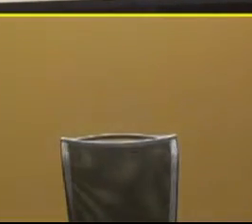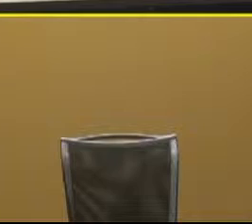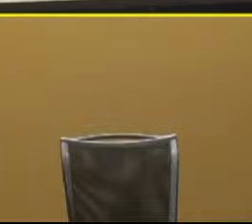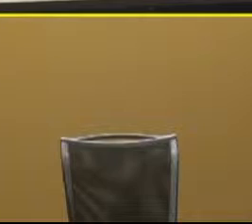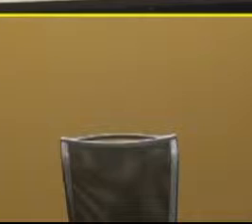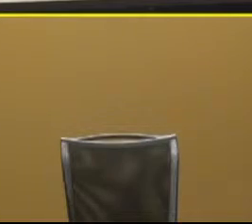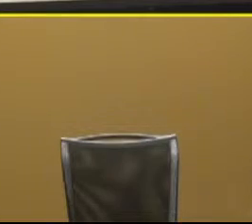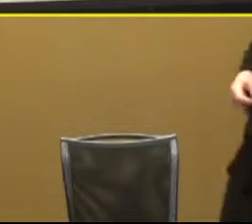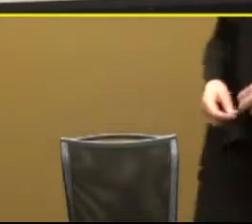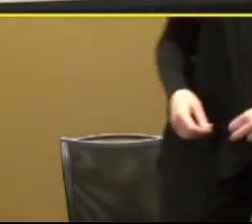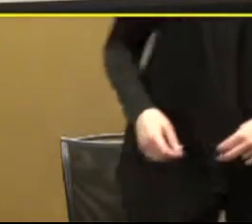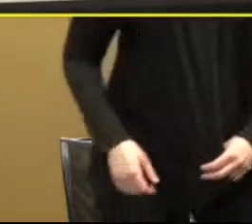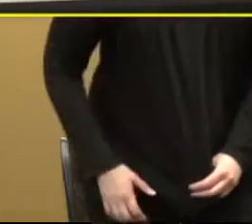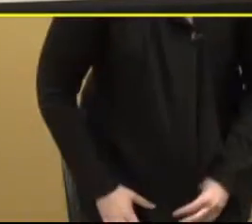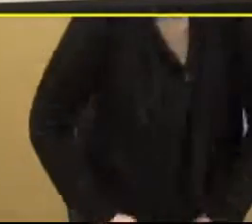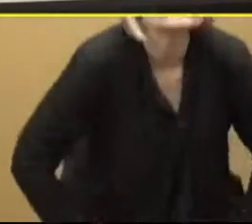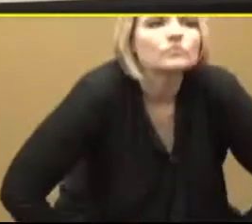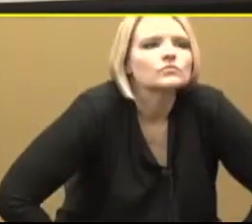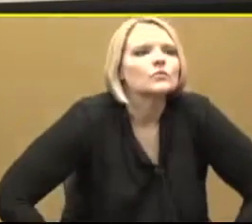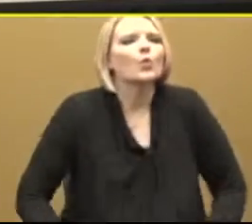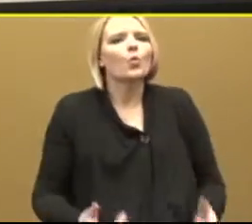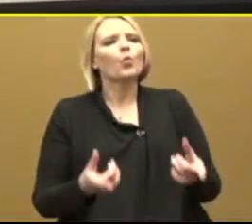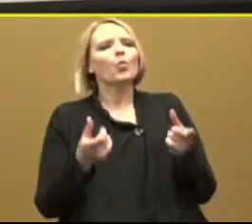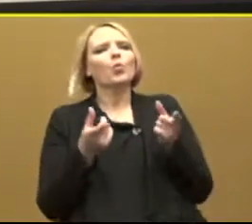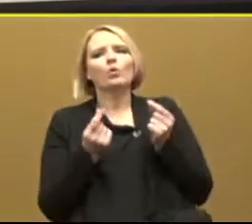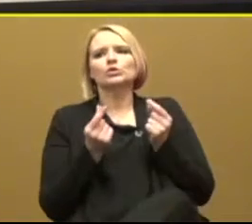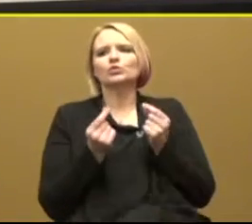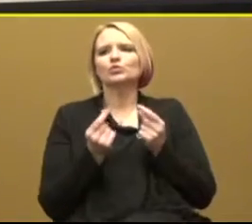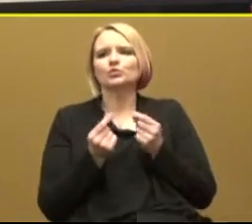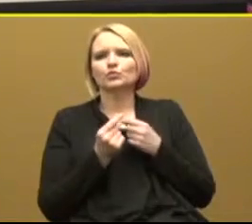What would you do? Yes?